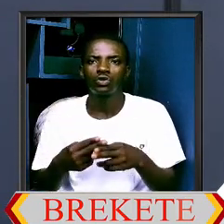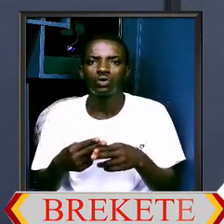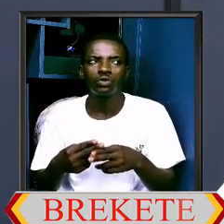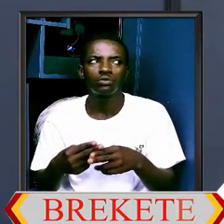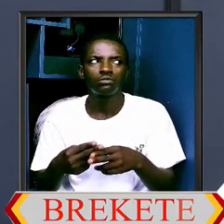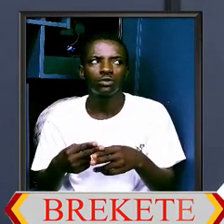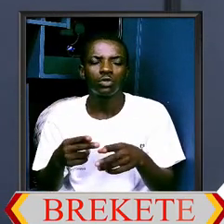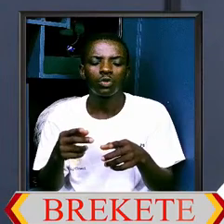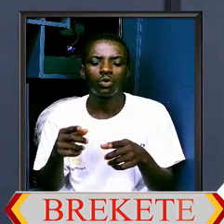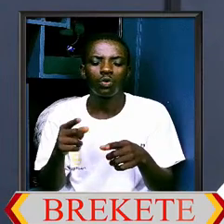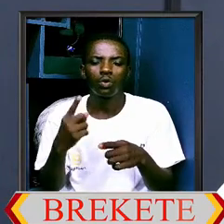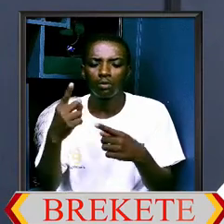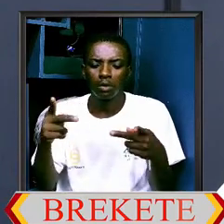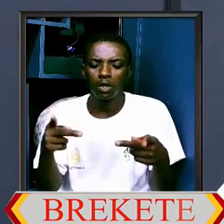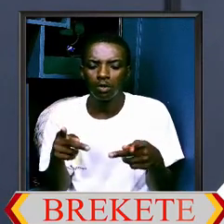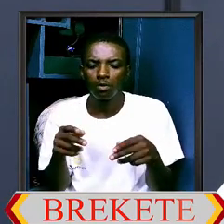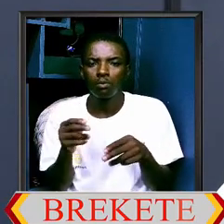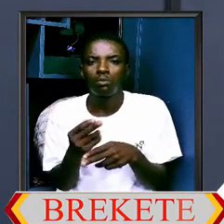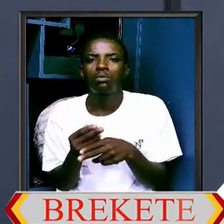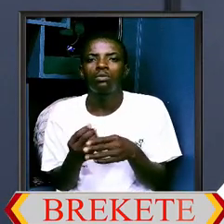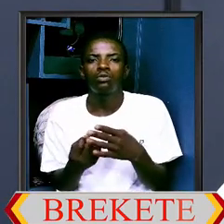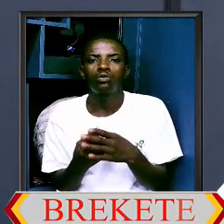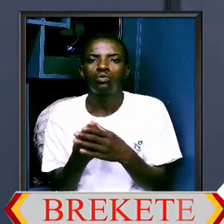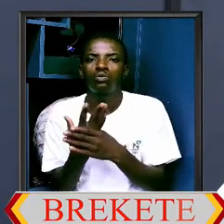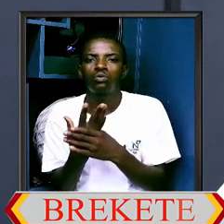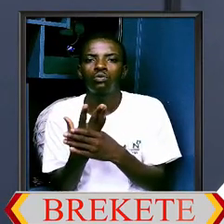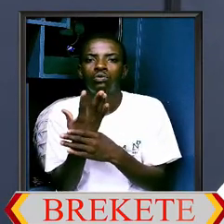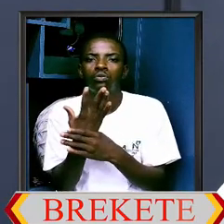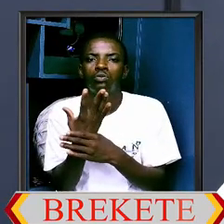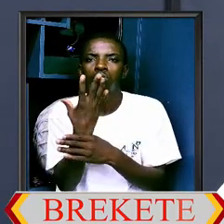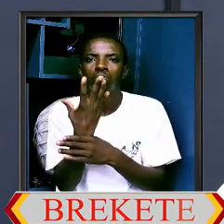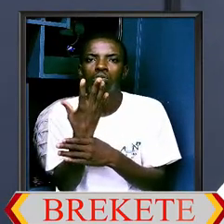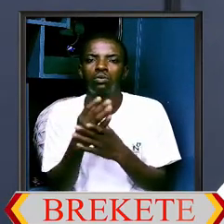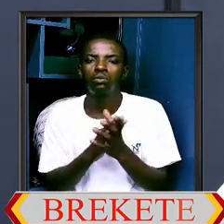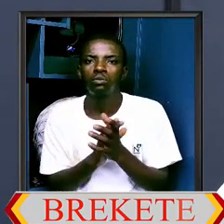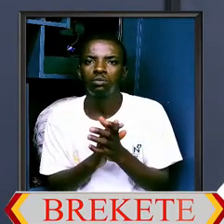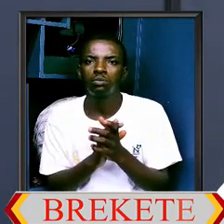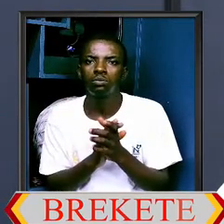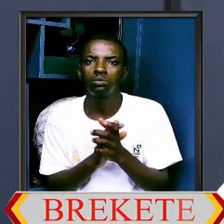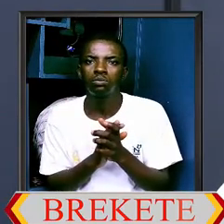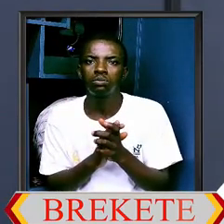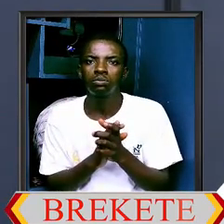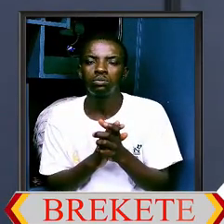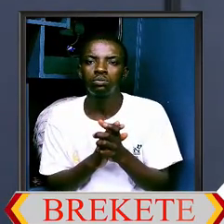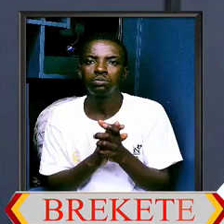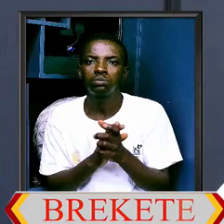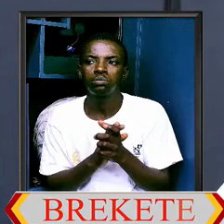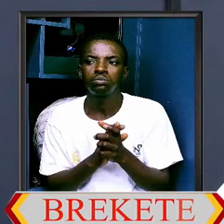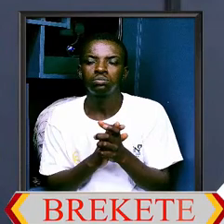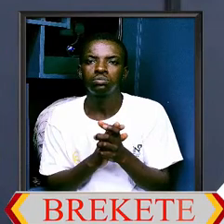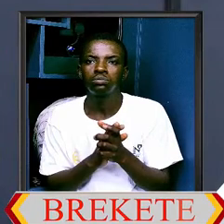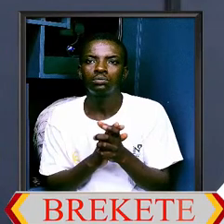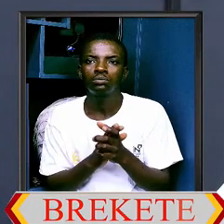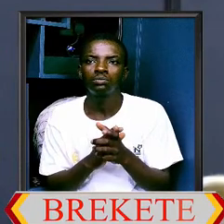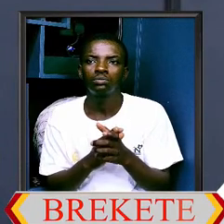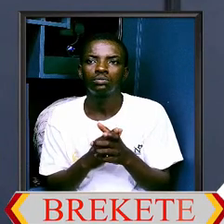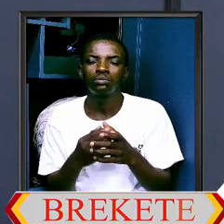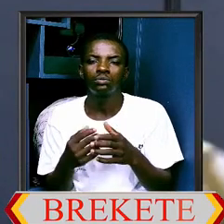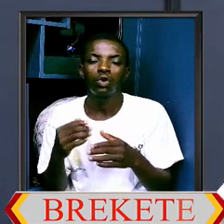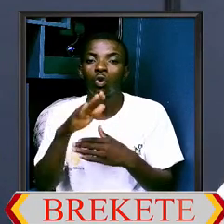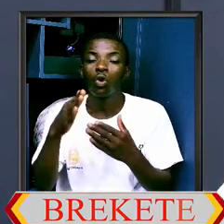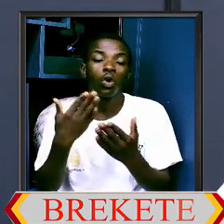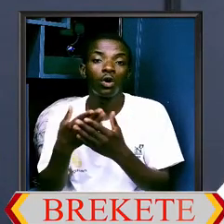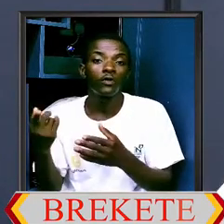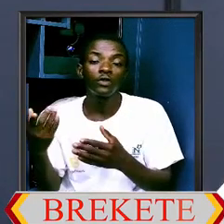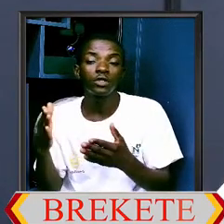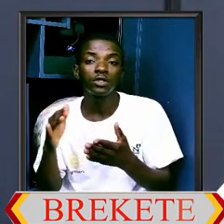me, it dey one place, do a, it go they come, they grow, they go, do it. Give them a microphone.